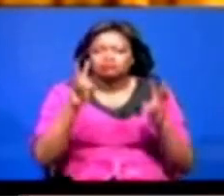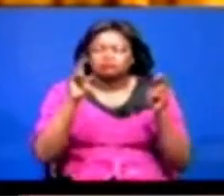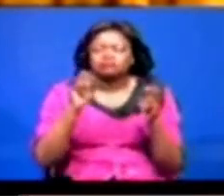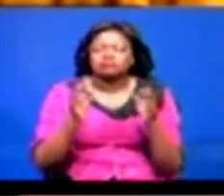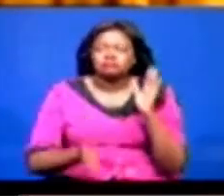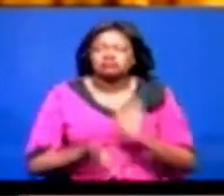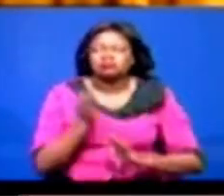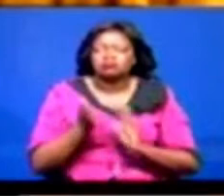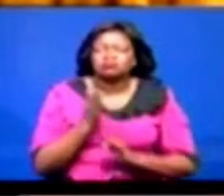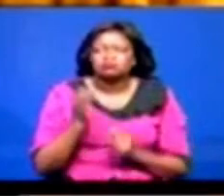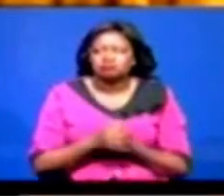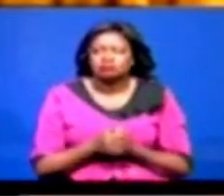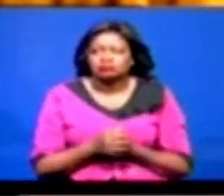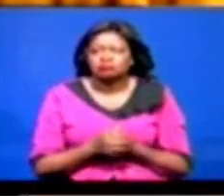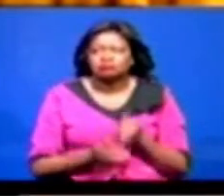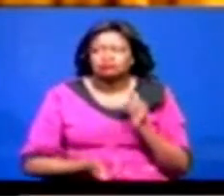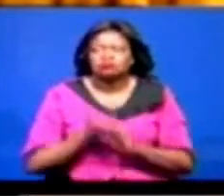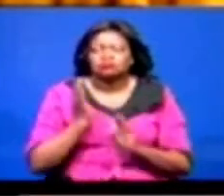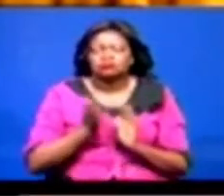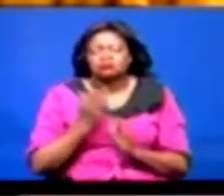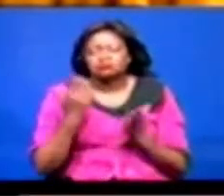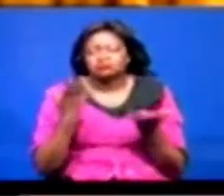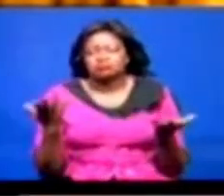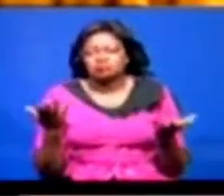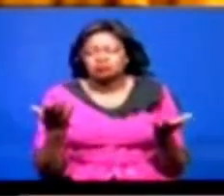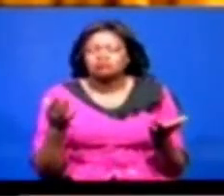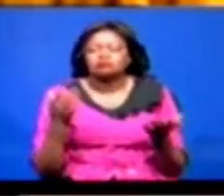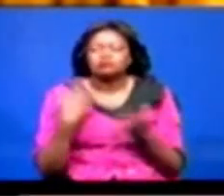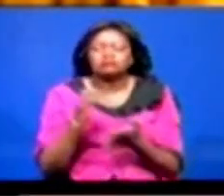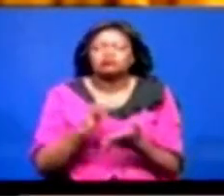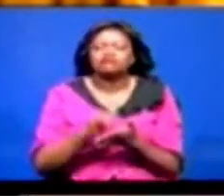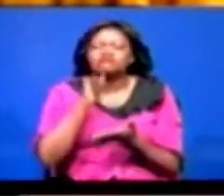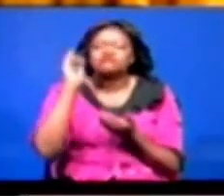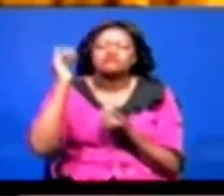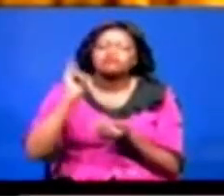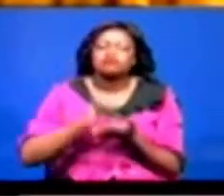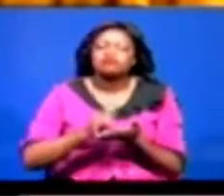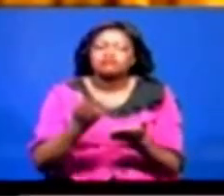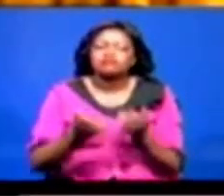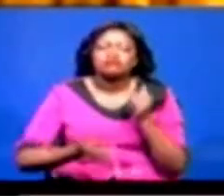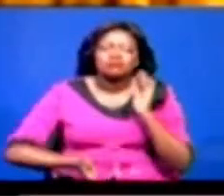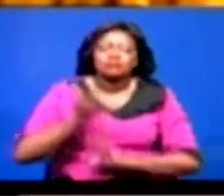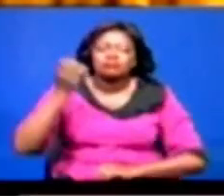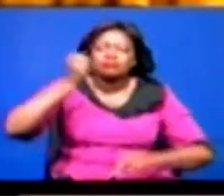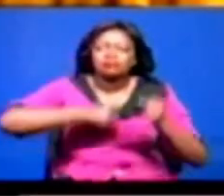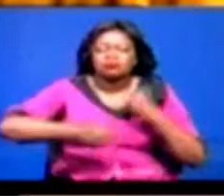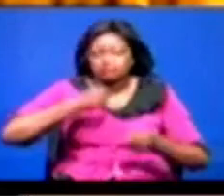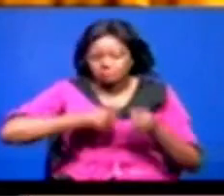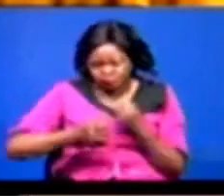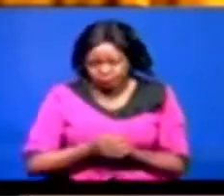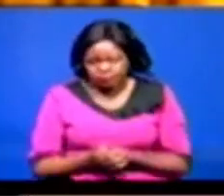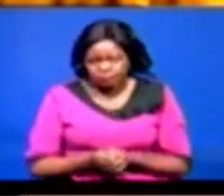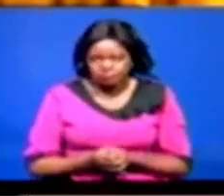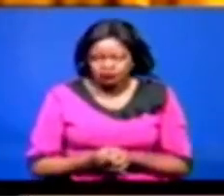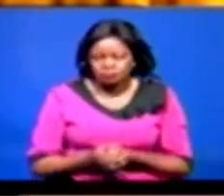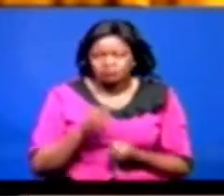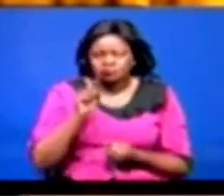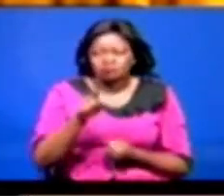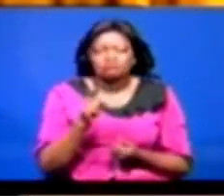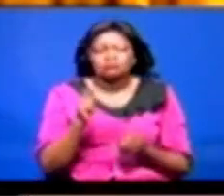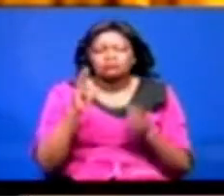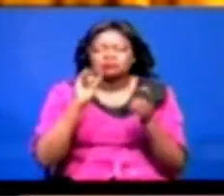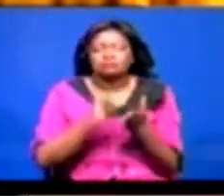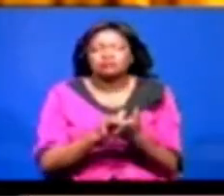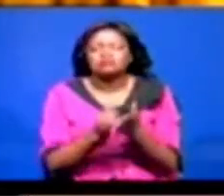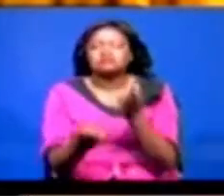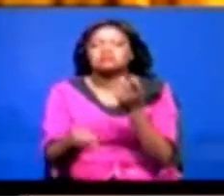what is an emergency? An emergency is an unexpected issue that requires immediate action. That's what an emergency is. And this was an issue that arose